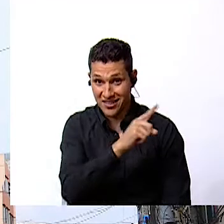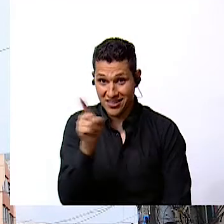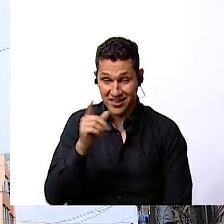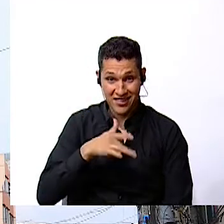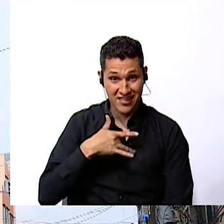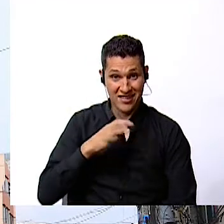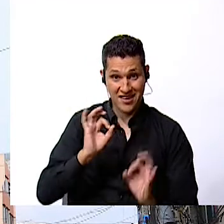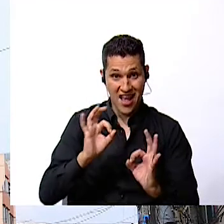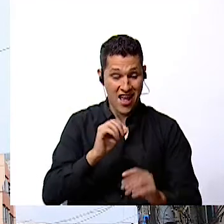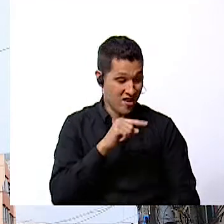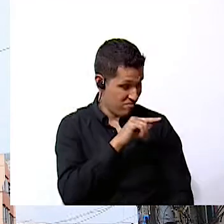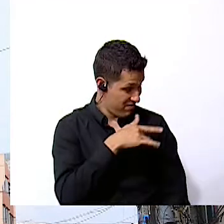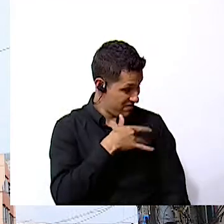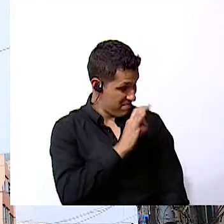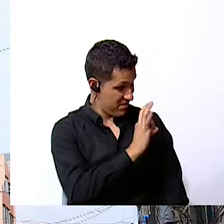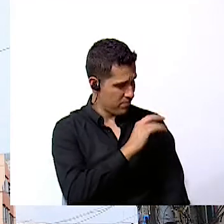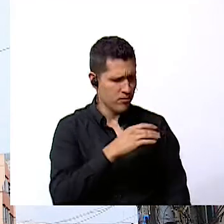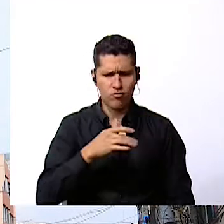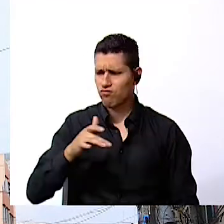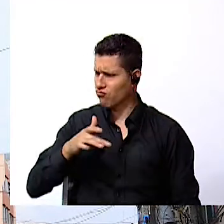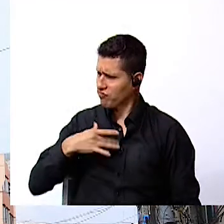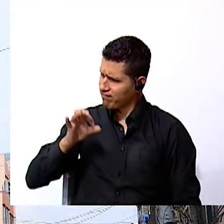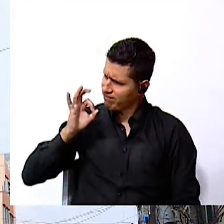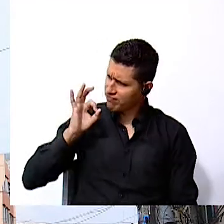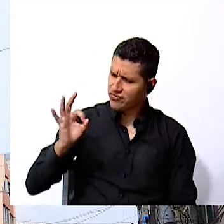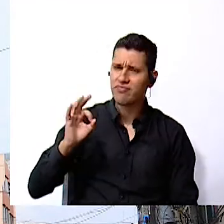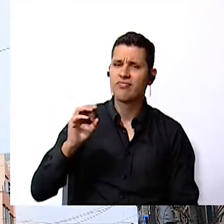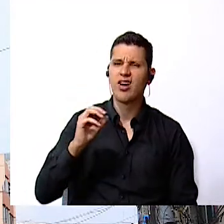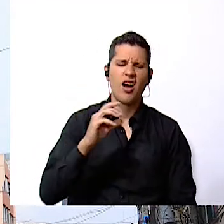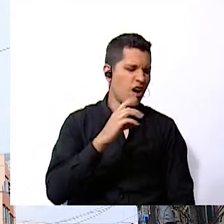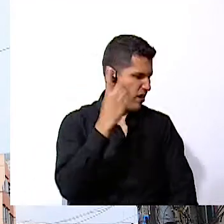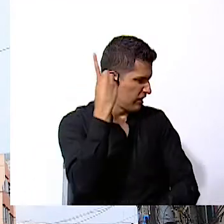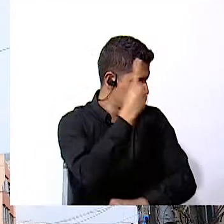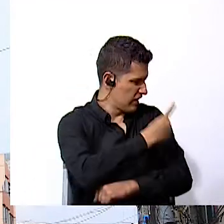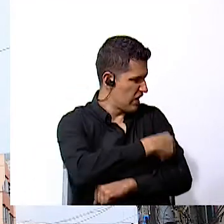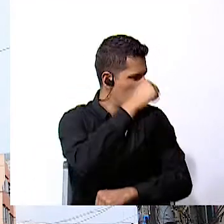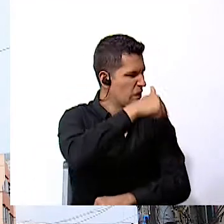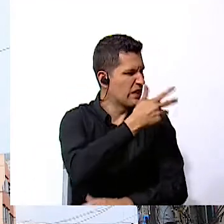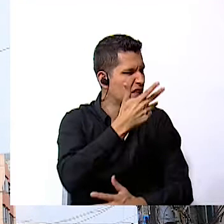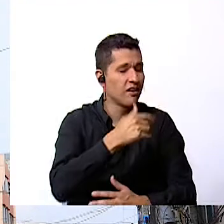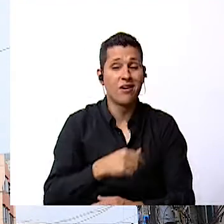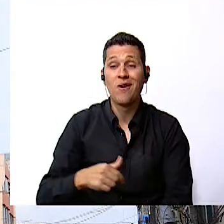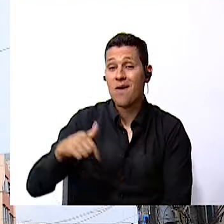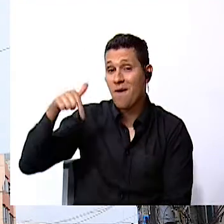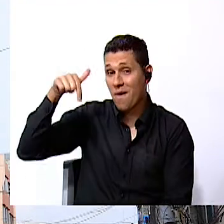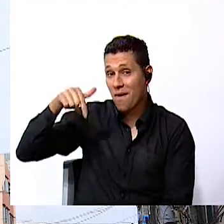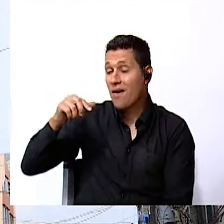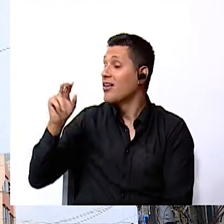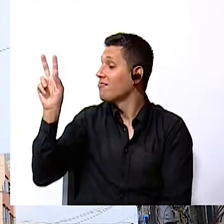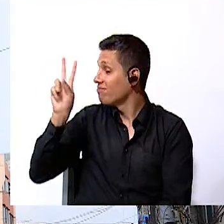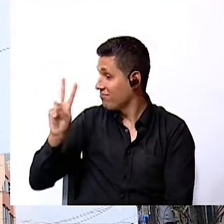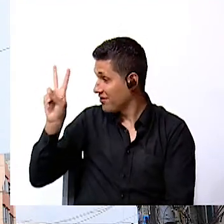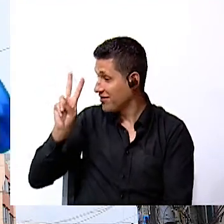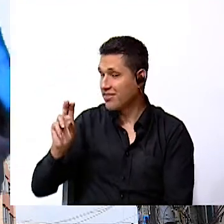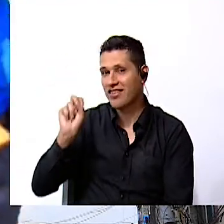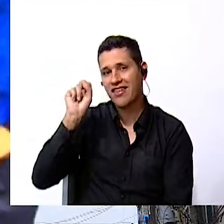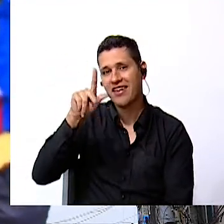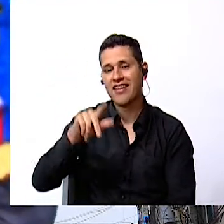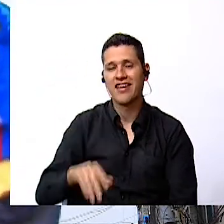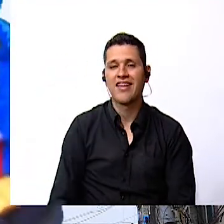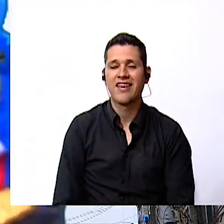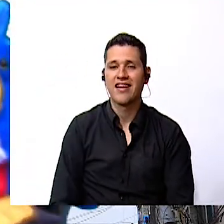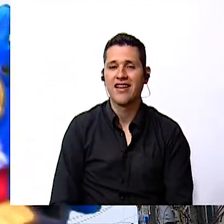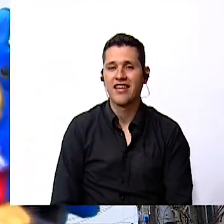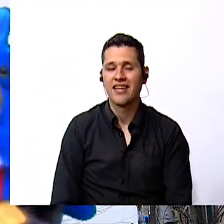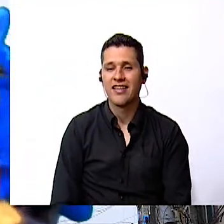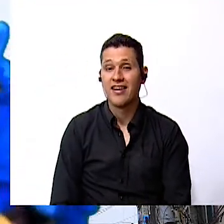I feel great. And what day is today? Today is Friday. Good. Now, do you have